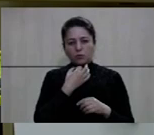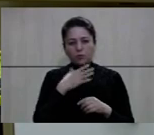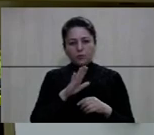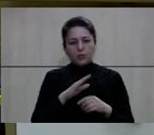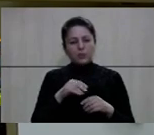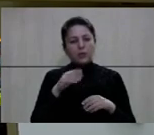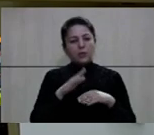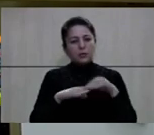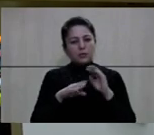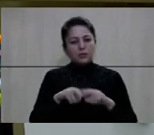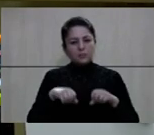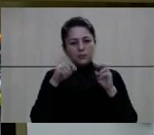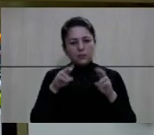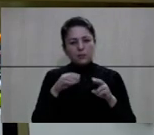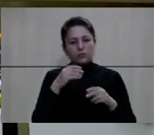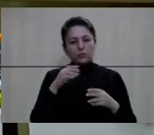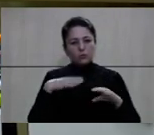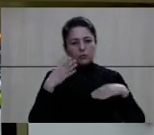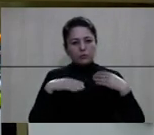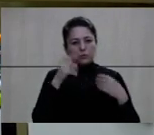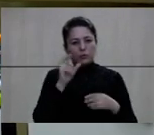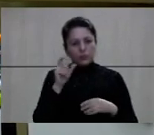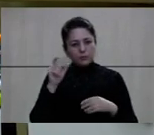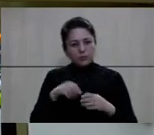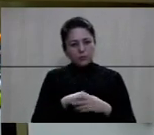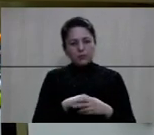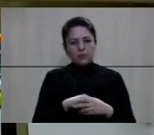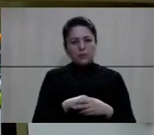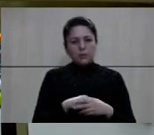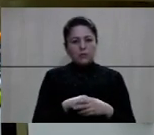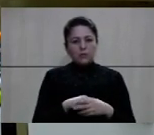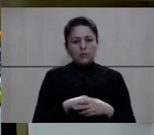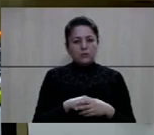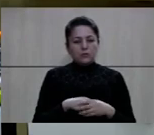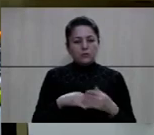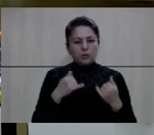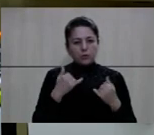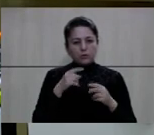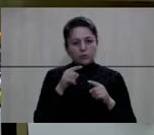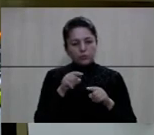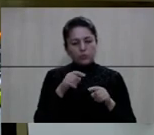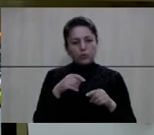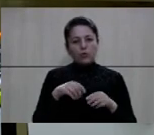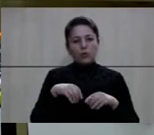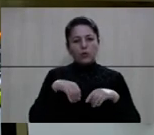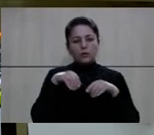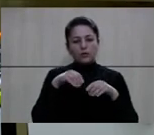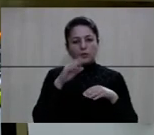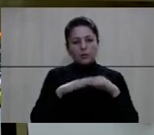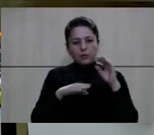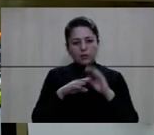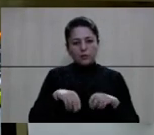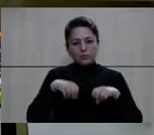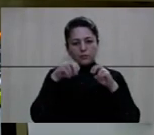kasb bilan shug'ullanuvchi kishilar hisoblanishadi. Keling shu kasb egalarini ish faoliyatida